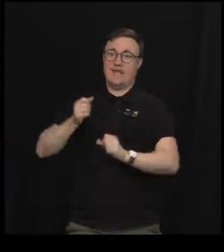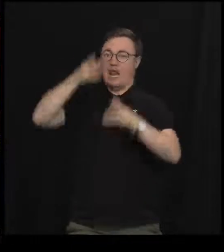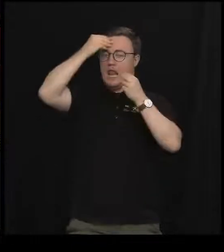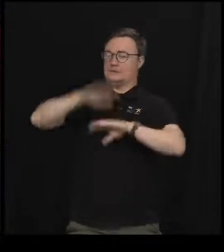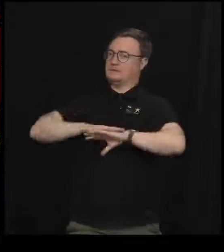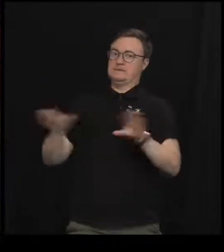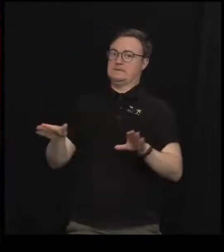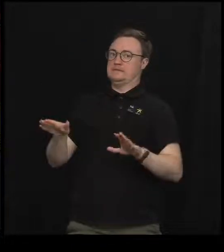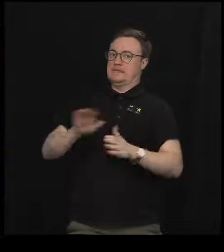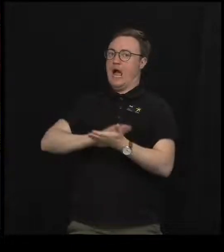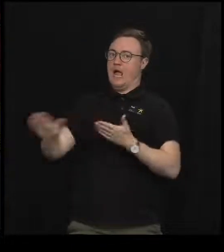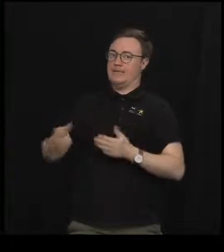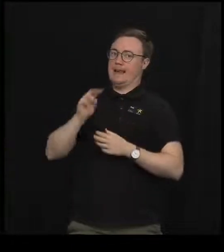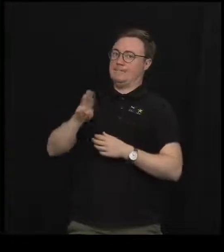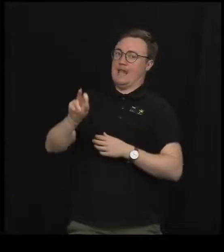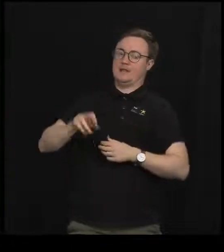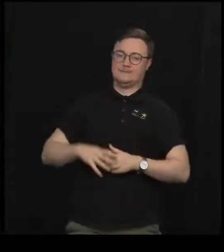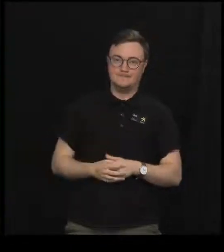Thomas?